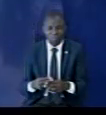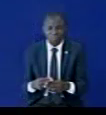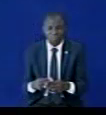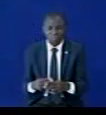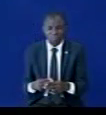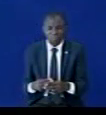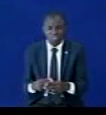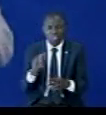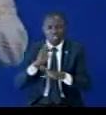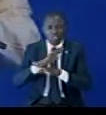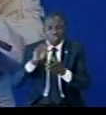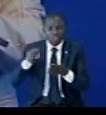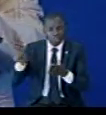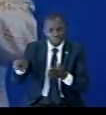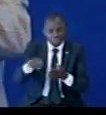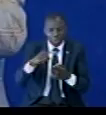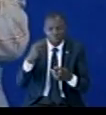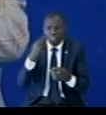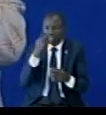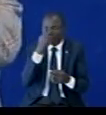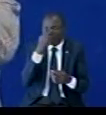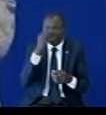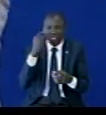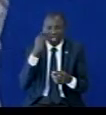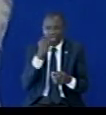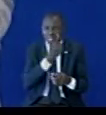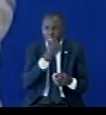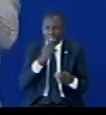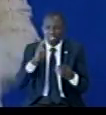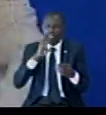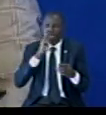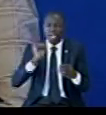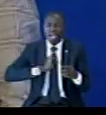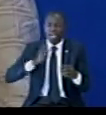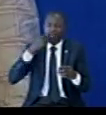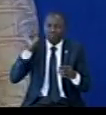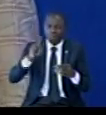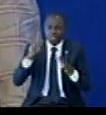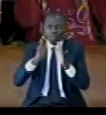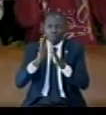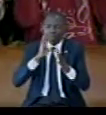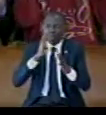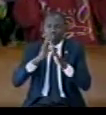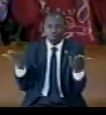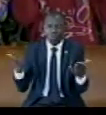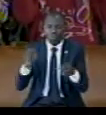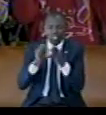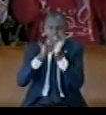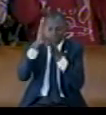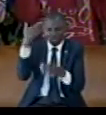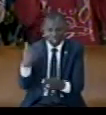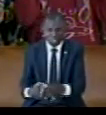Those blind eyes, I command you, be opened in Jesus' name.